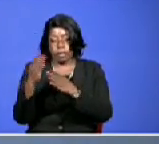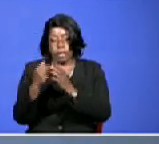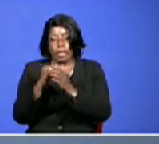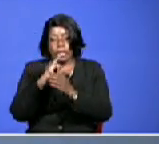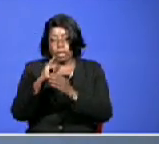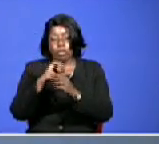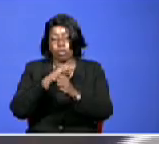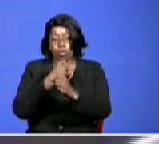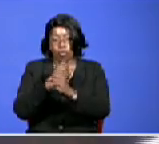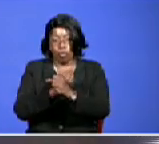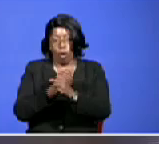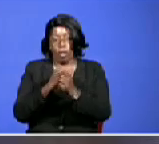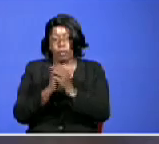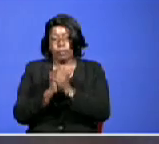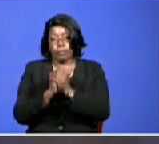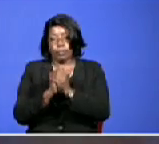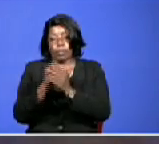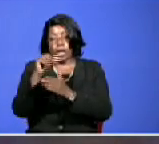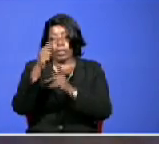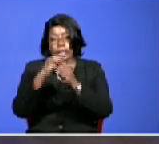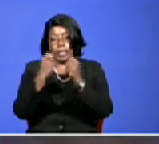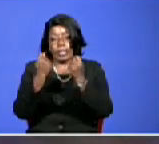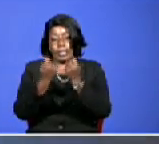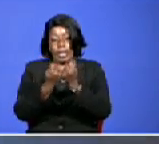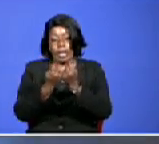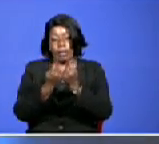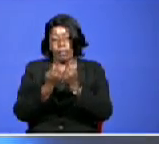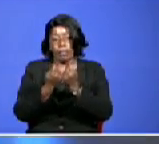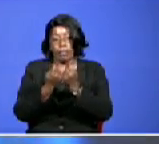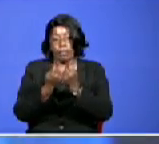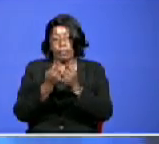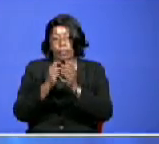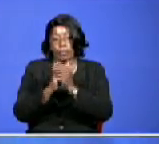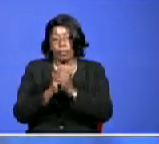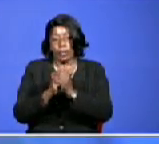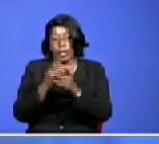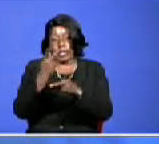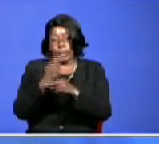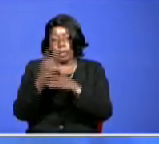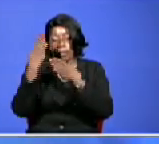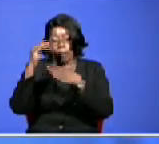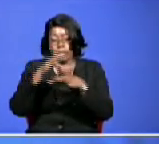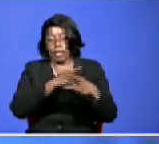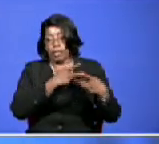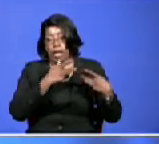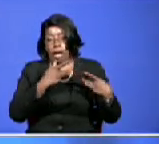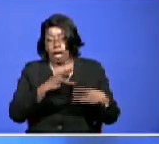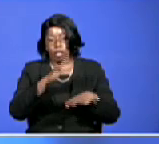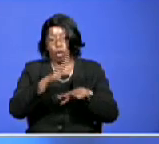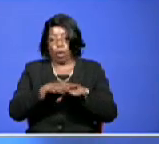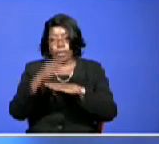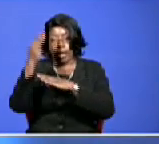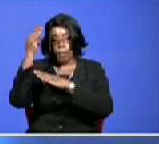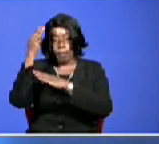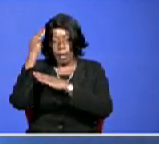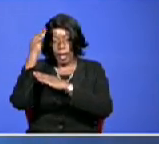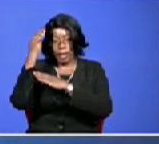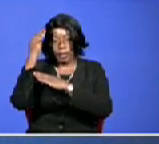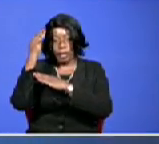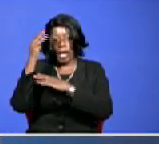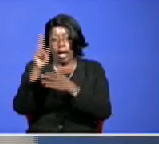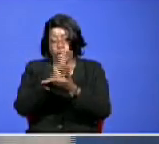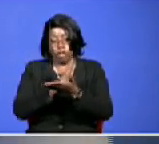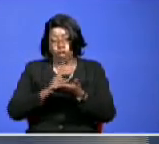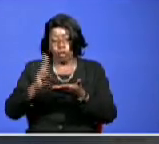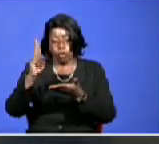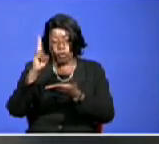strong as ever. And another team from the 305 also keeping the Bahamas in their hearts and on their minds, literally, as the University